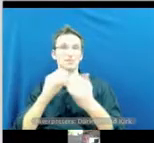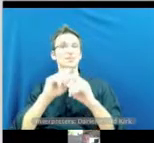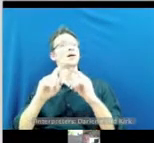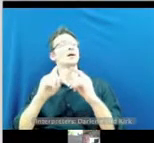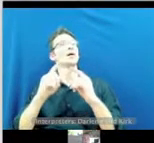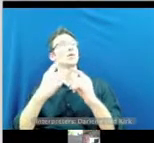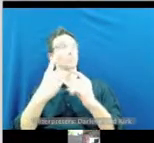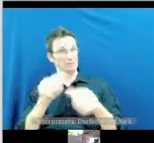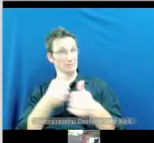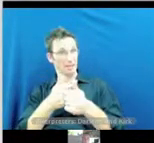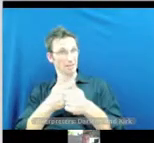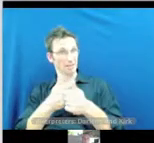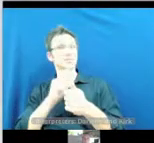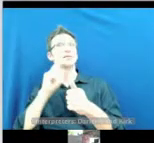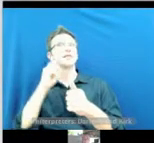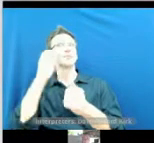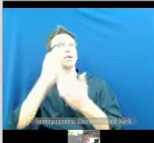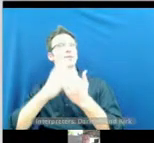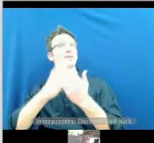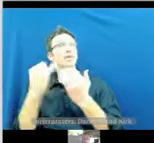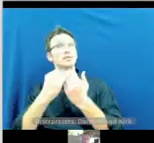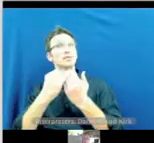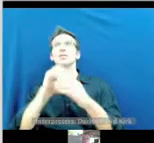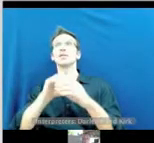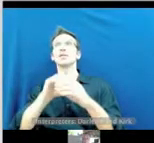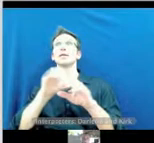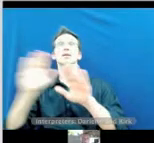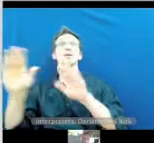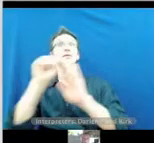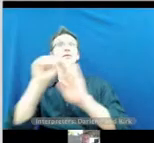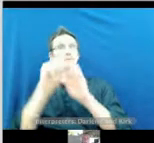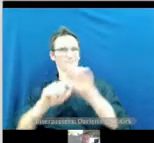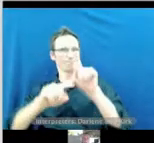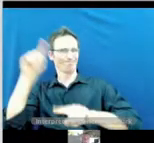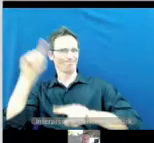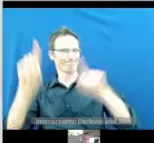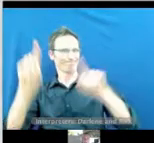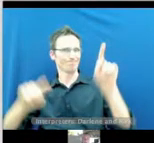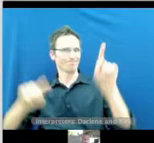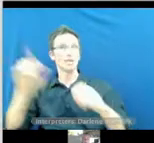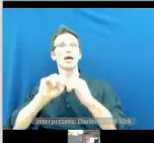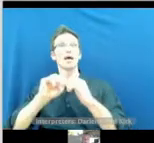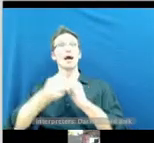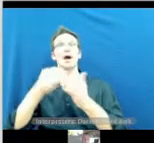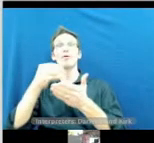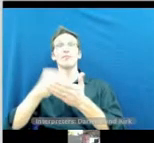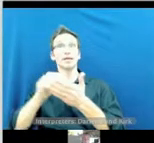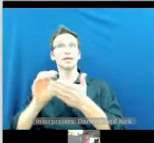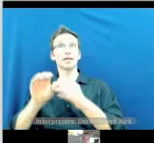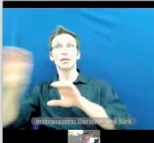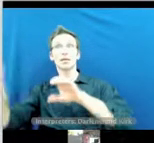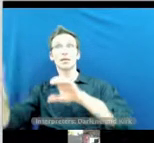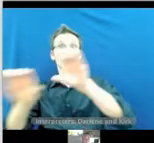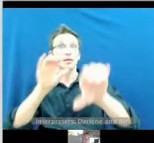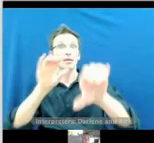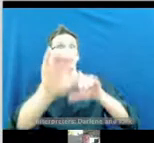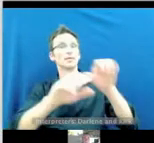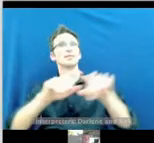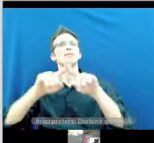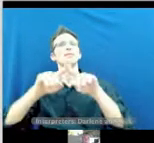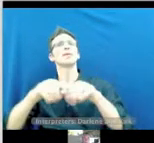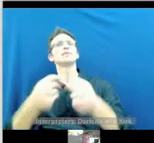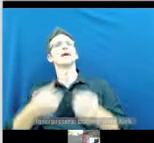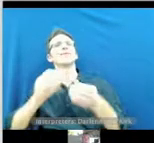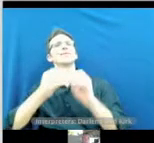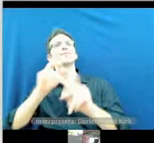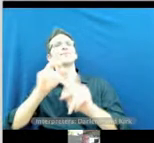very differently from state to state. They are funded based on the population that is within